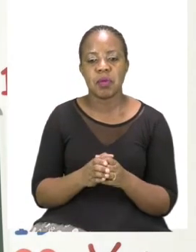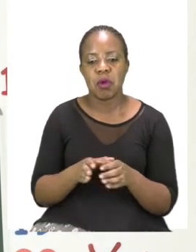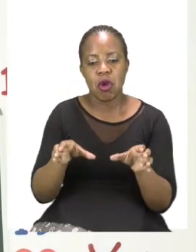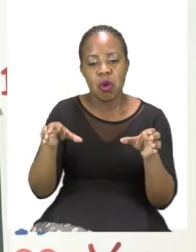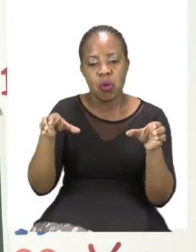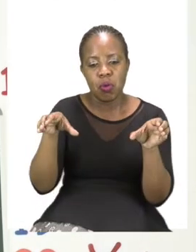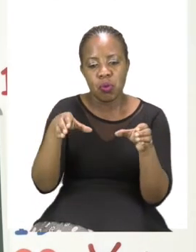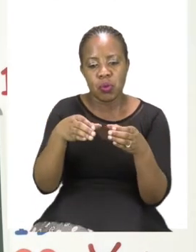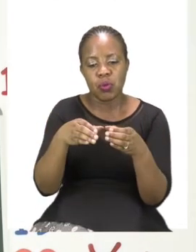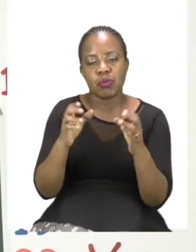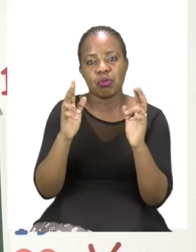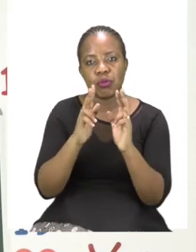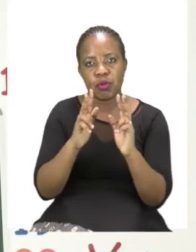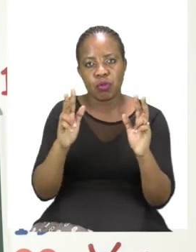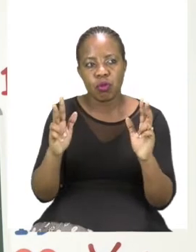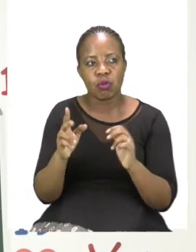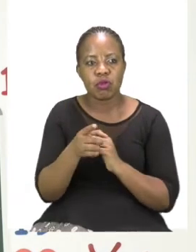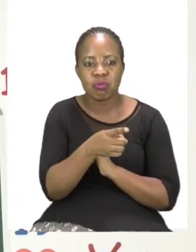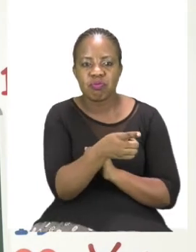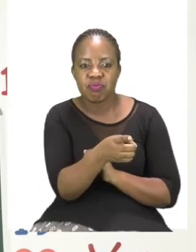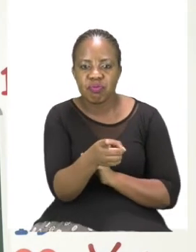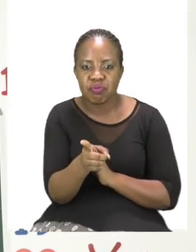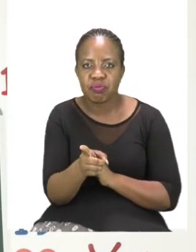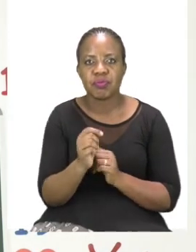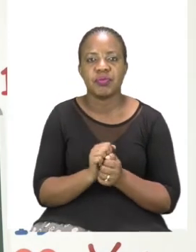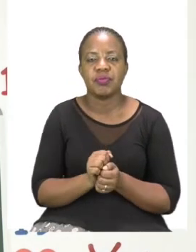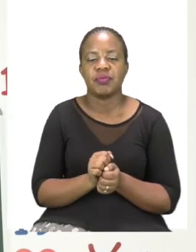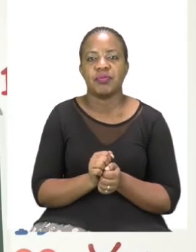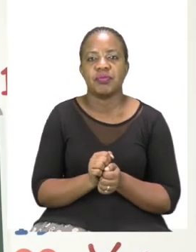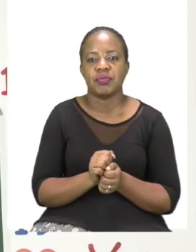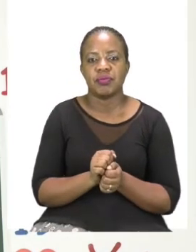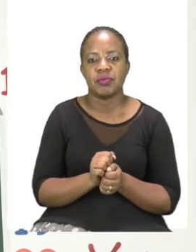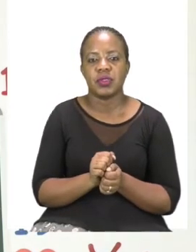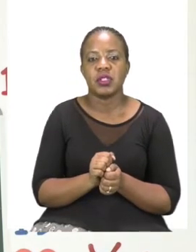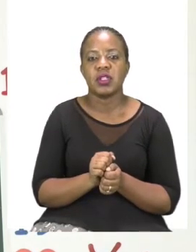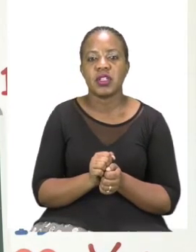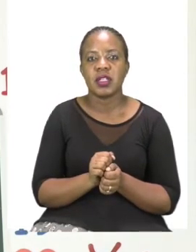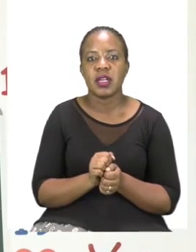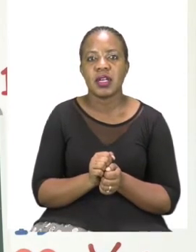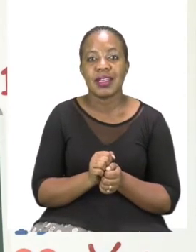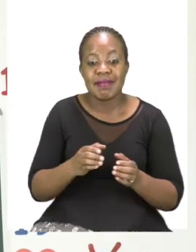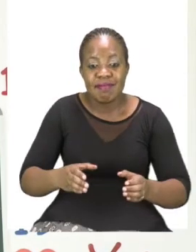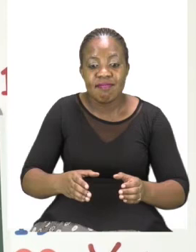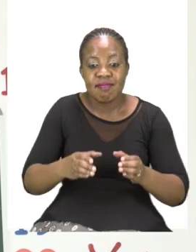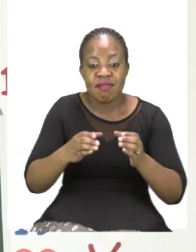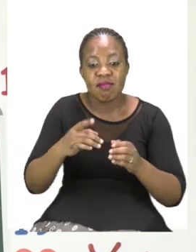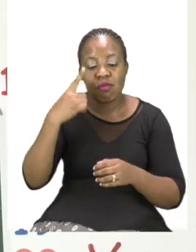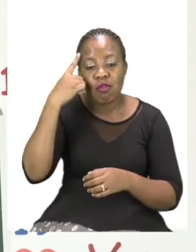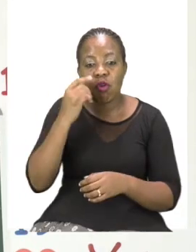people, pointing to a group of people, we would say them as the pronoun.